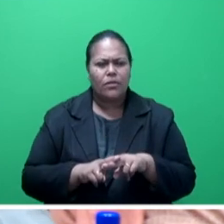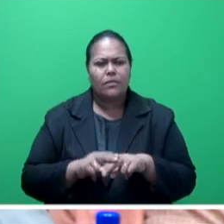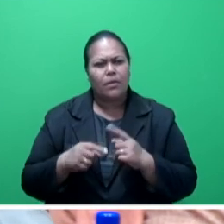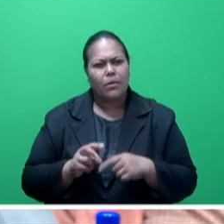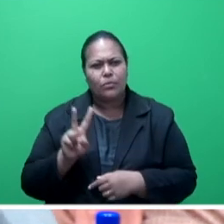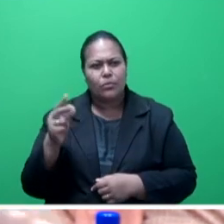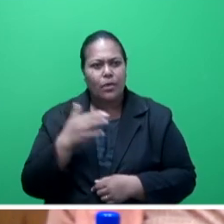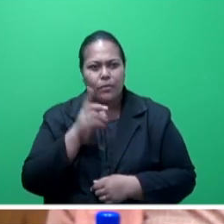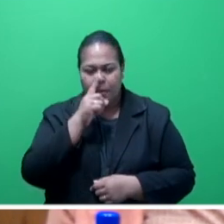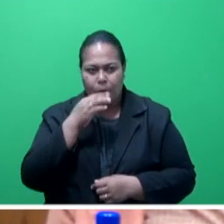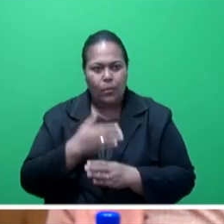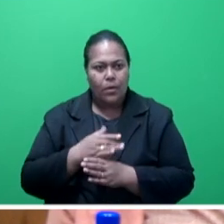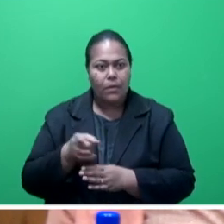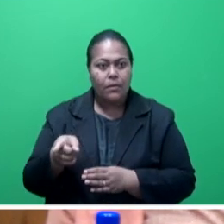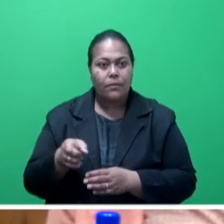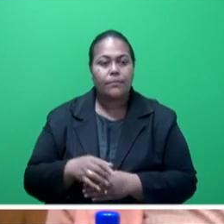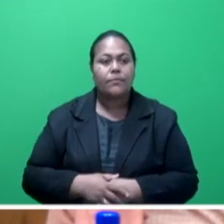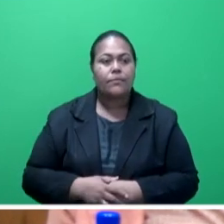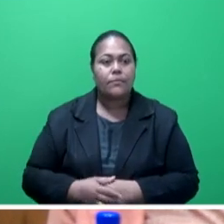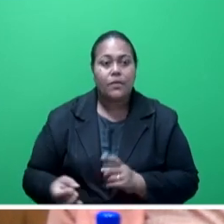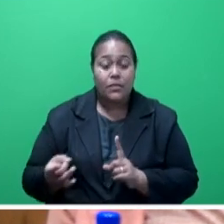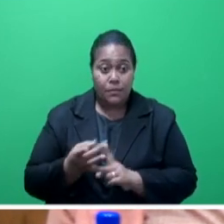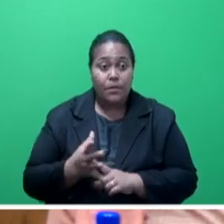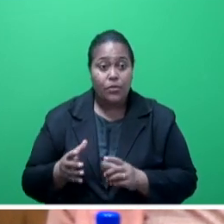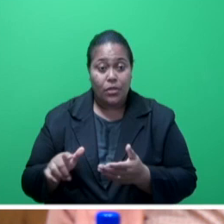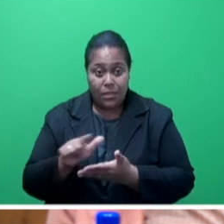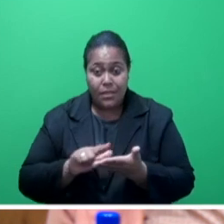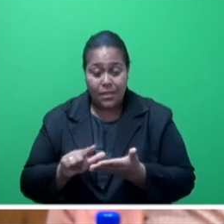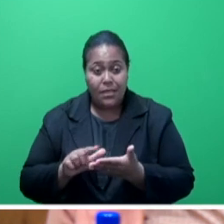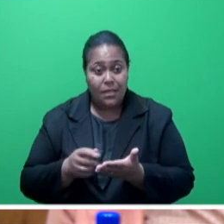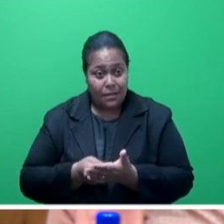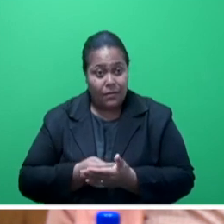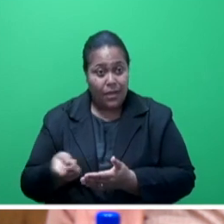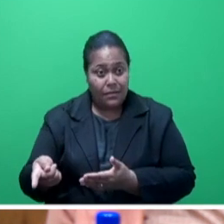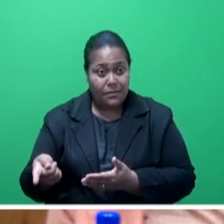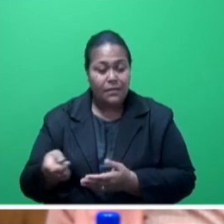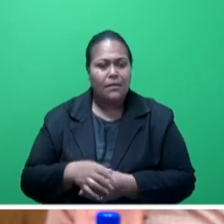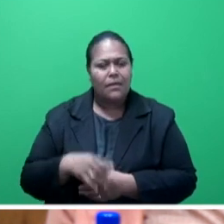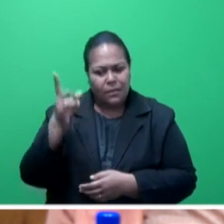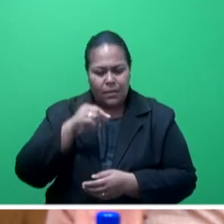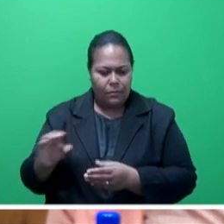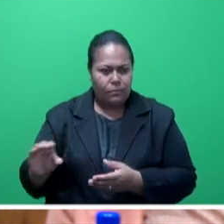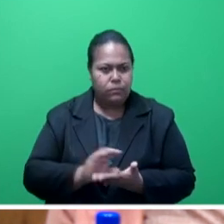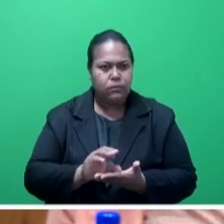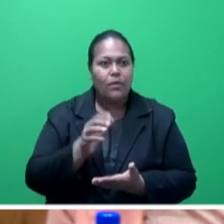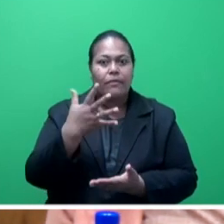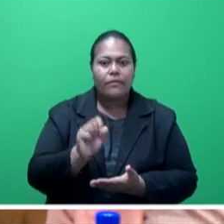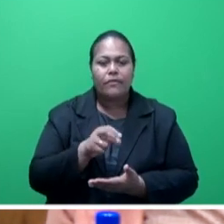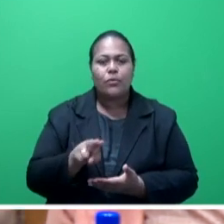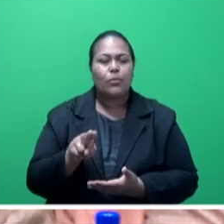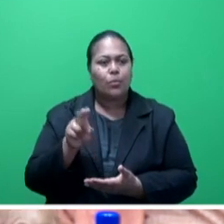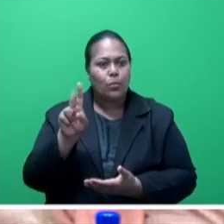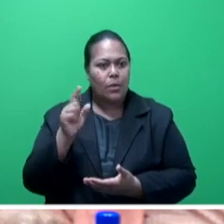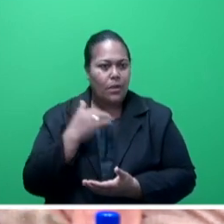being employed by the company. With this special mining lease, they will inject between $50 to $100 million into